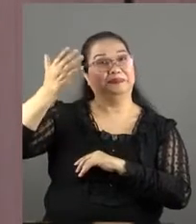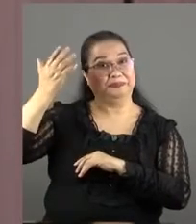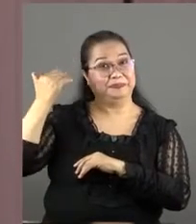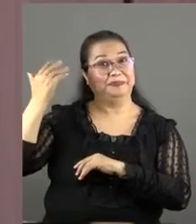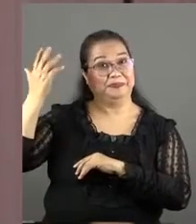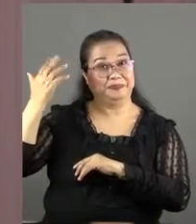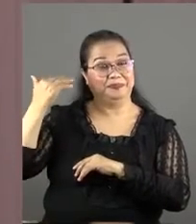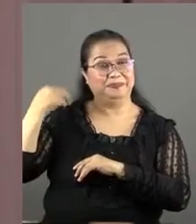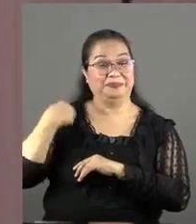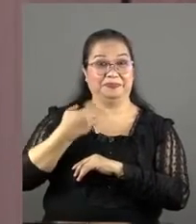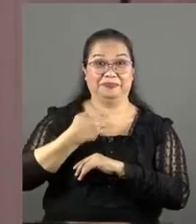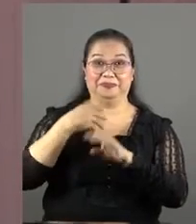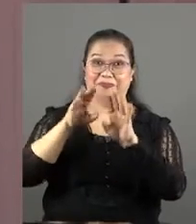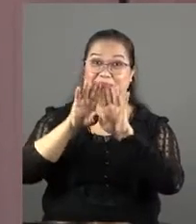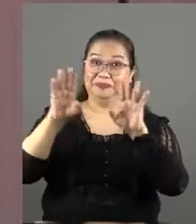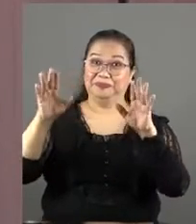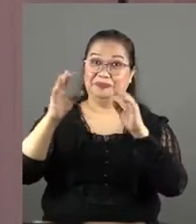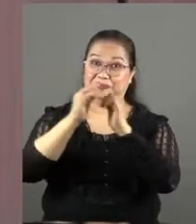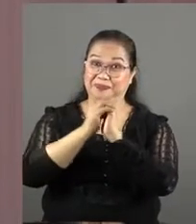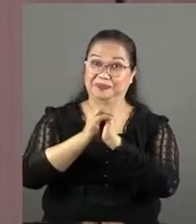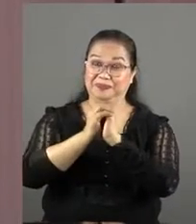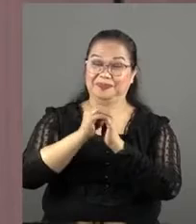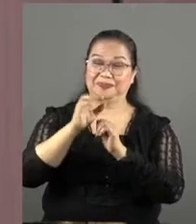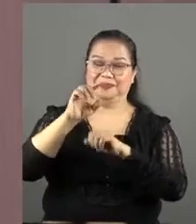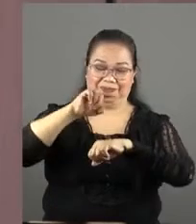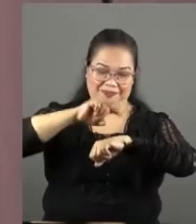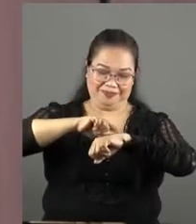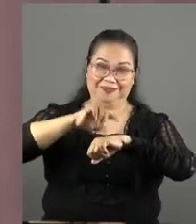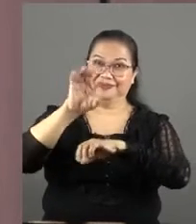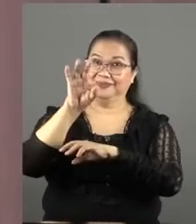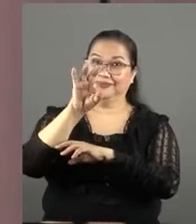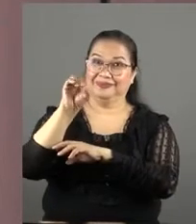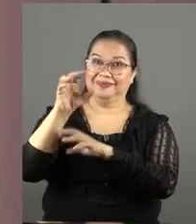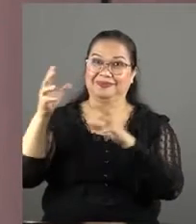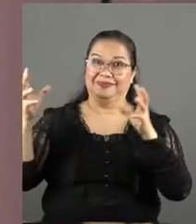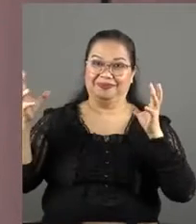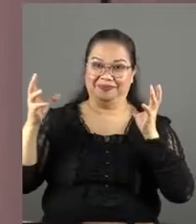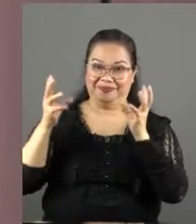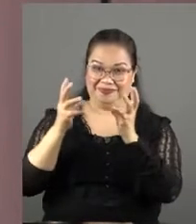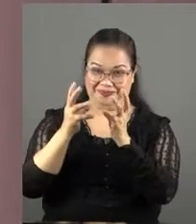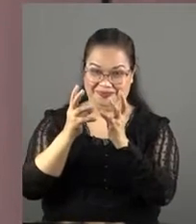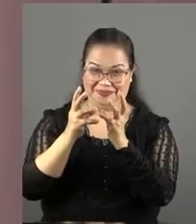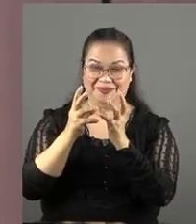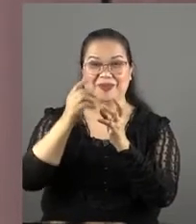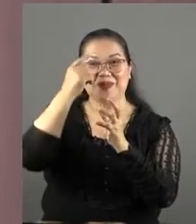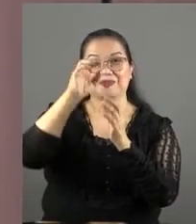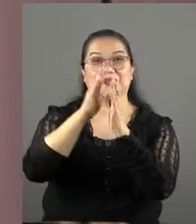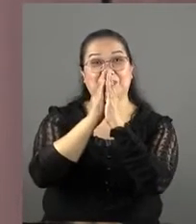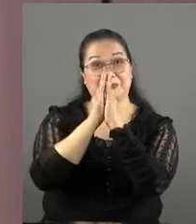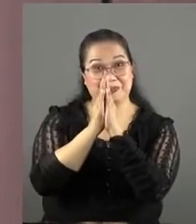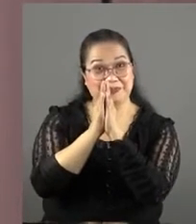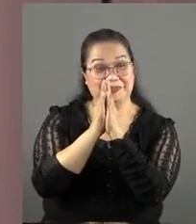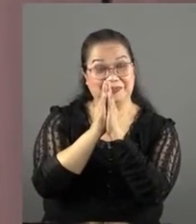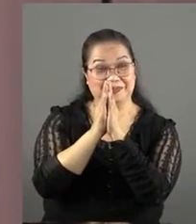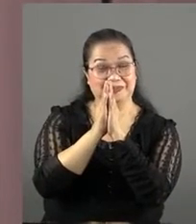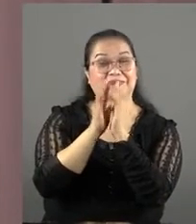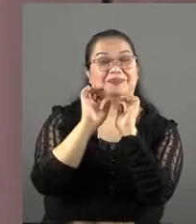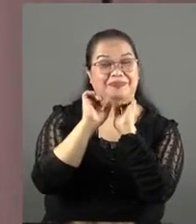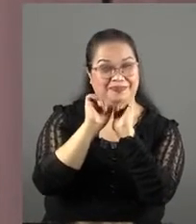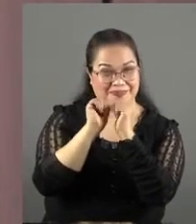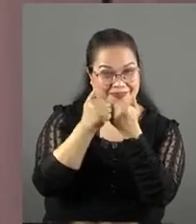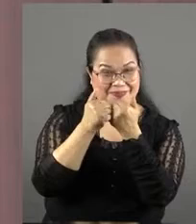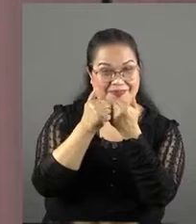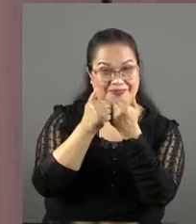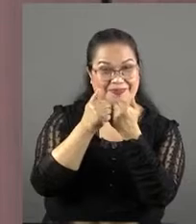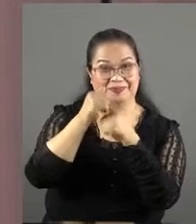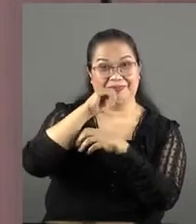Before we open worship around 9 o'clock, we gather here for prayer. It's how